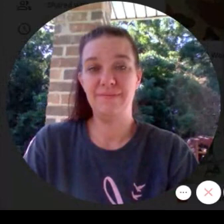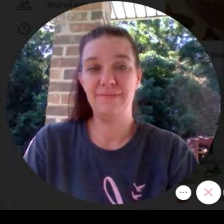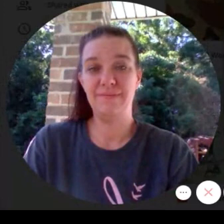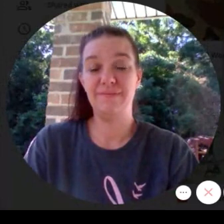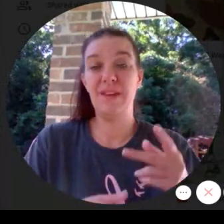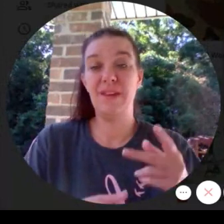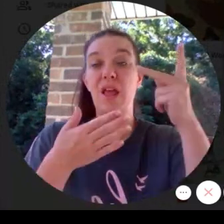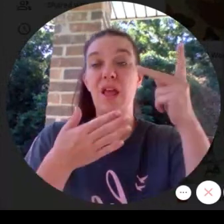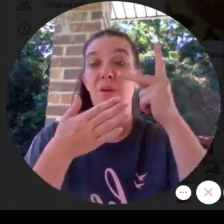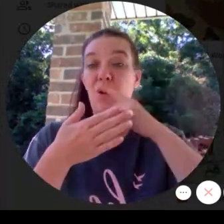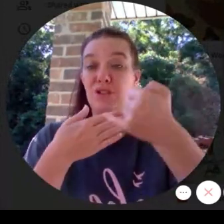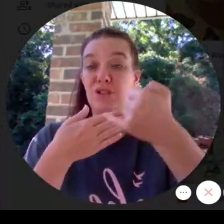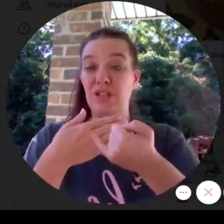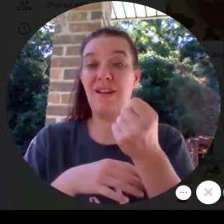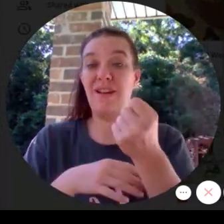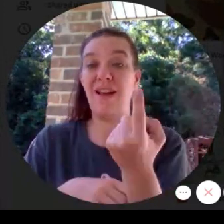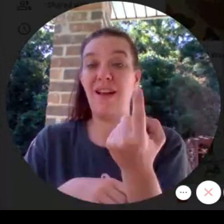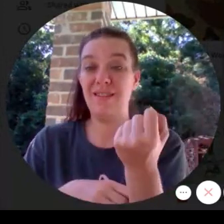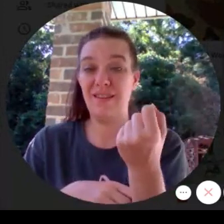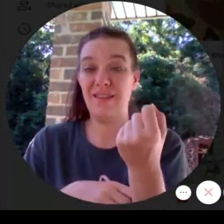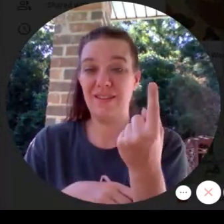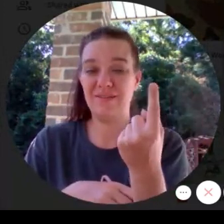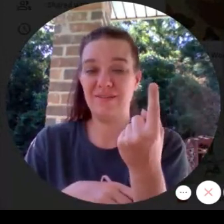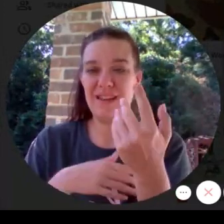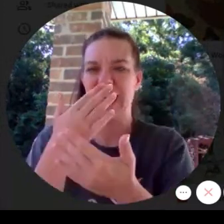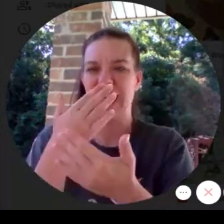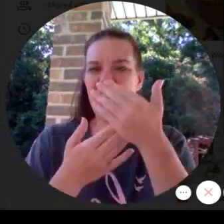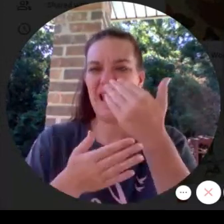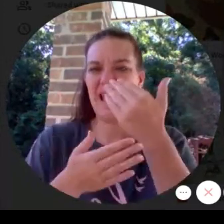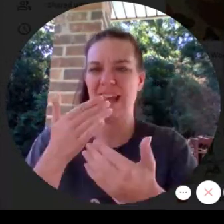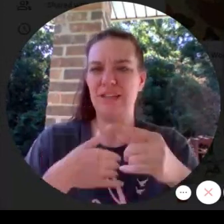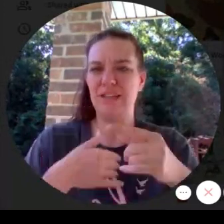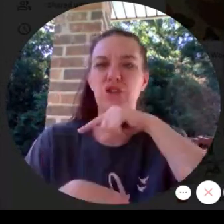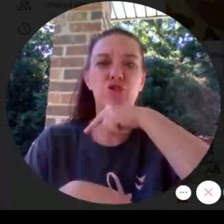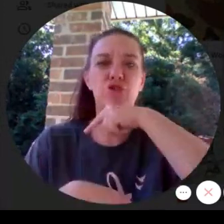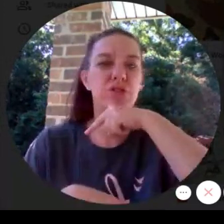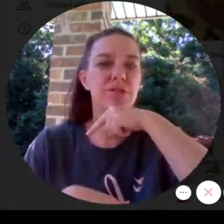Project 11. Hand turkeys.